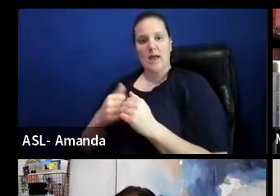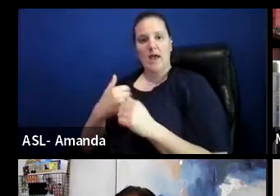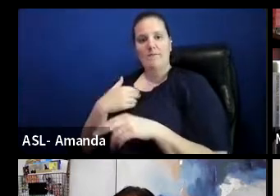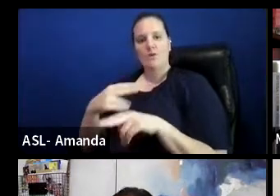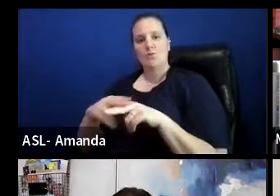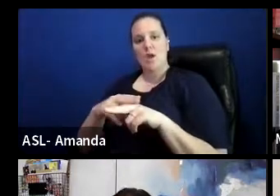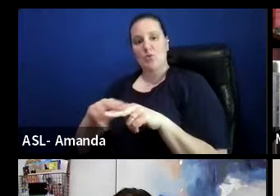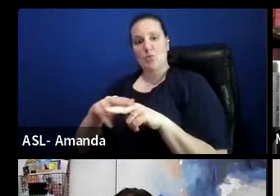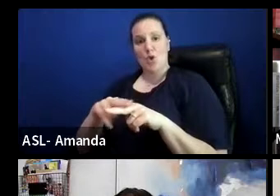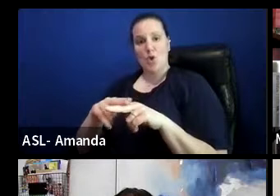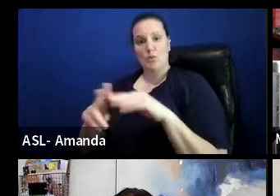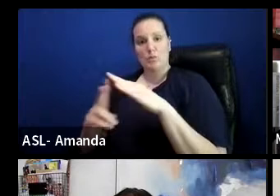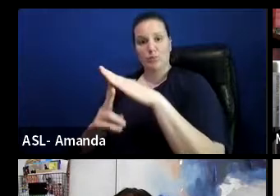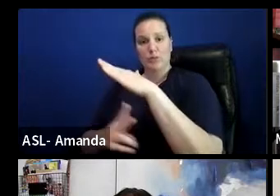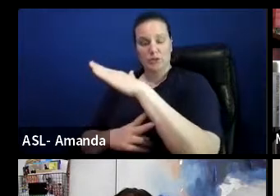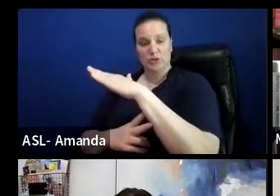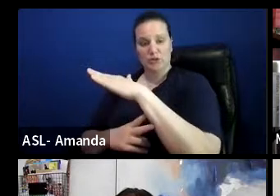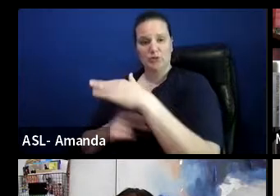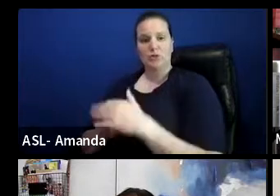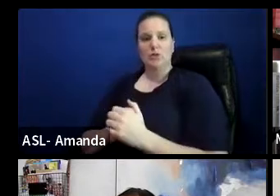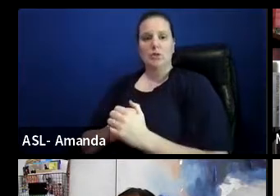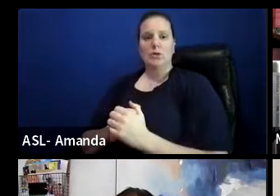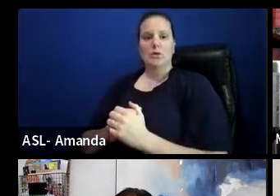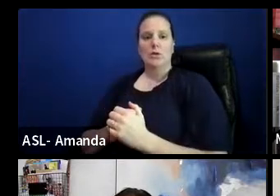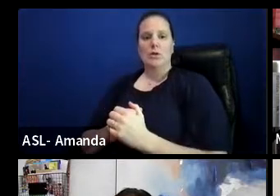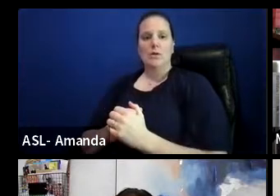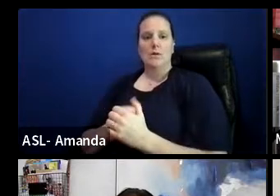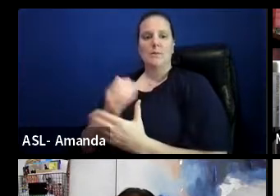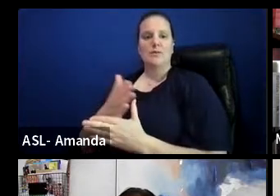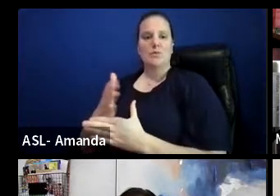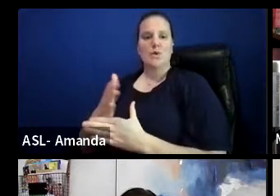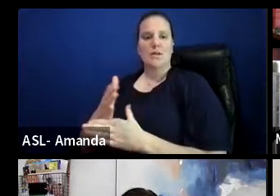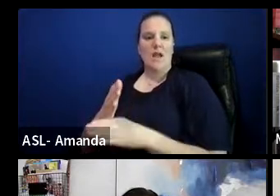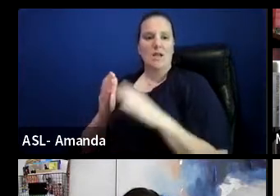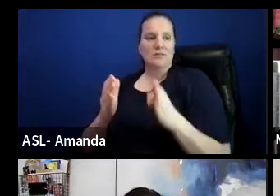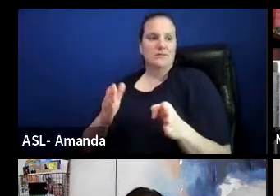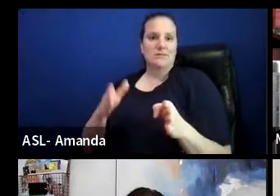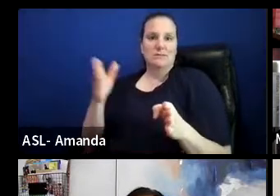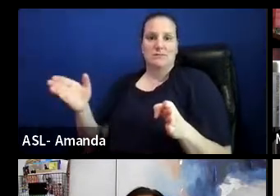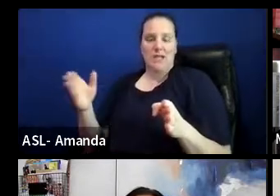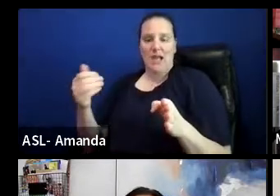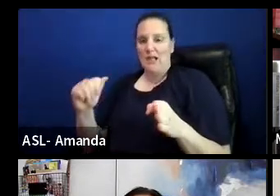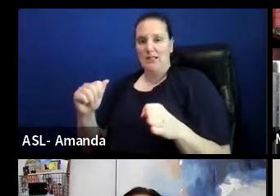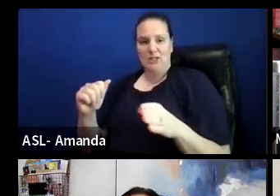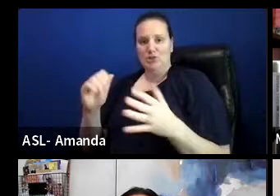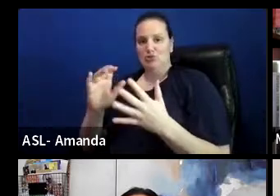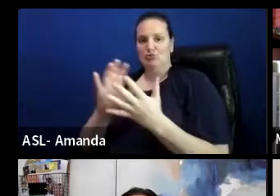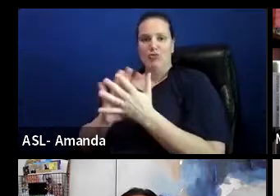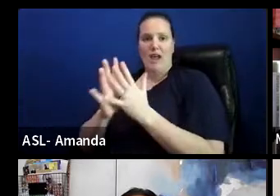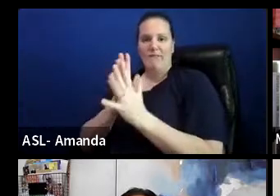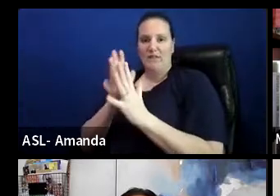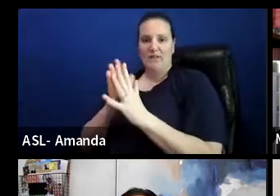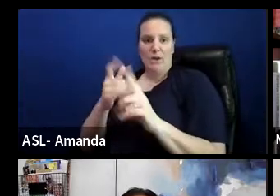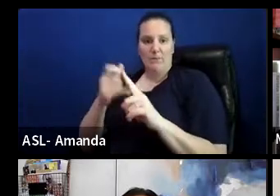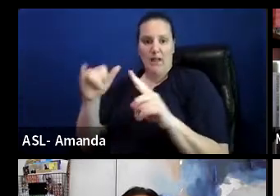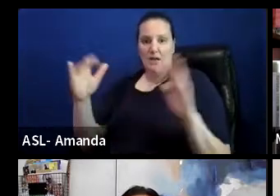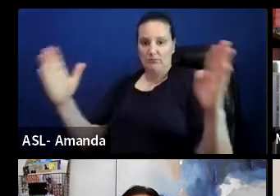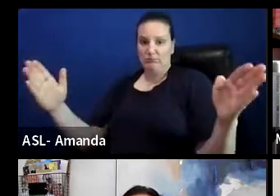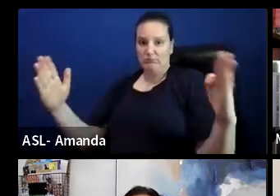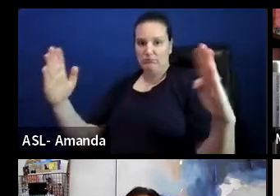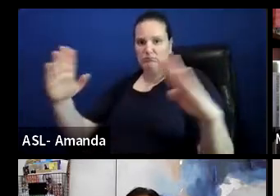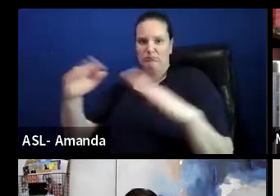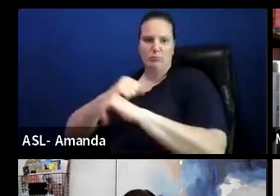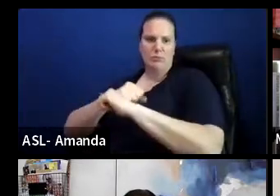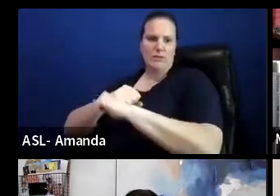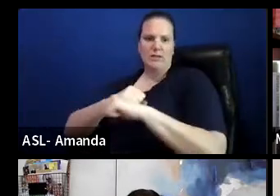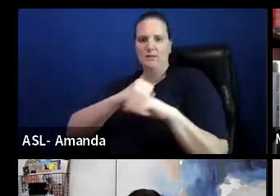railroad bridge that is in between us and any traffic of that sort. So